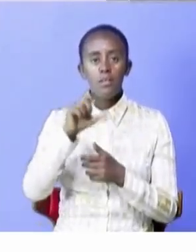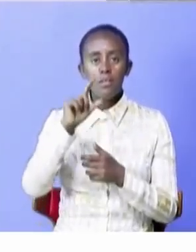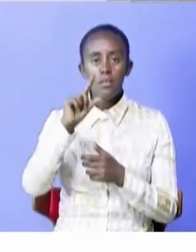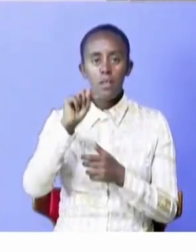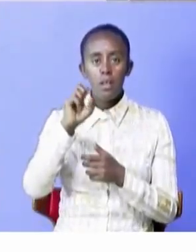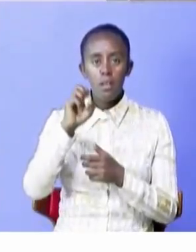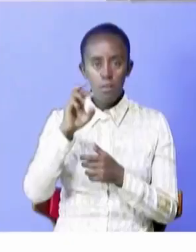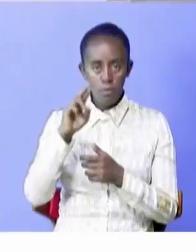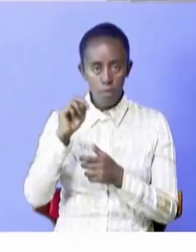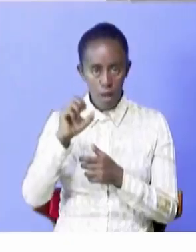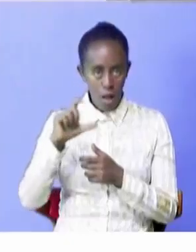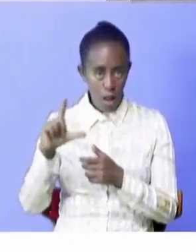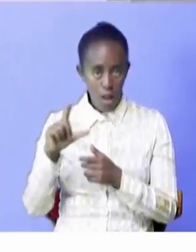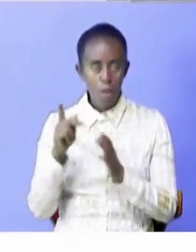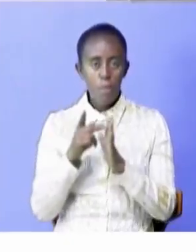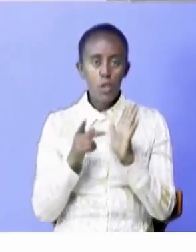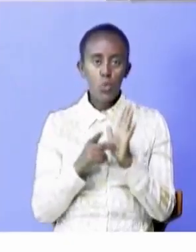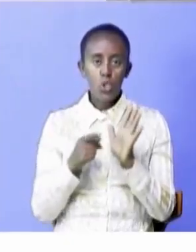punctuation mark